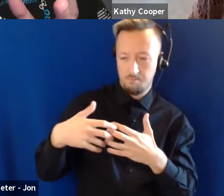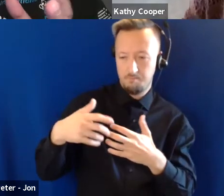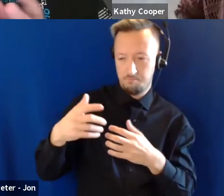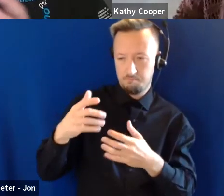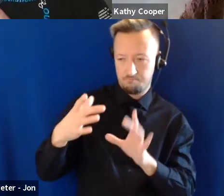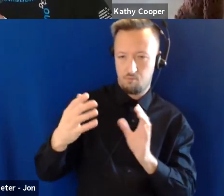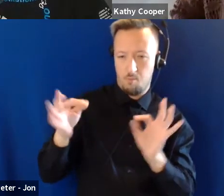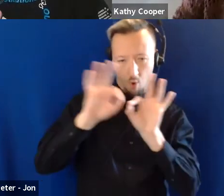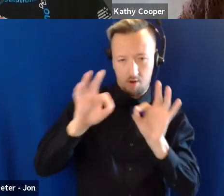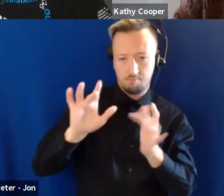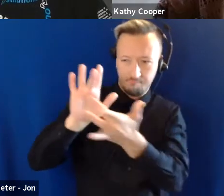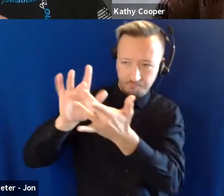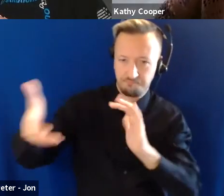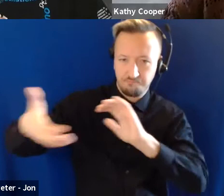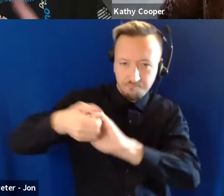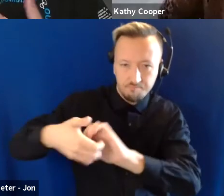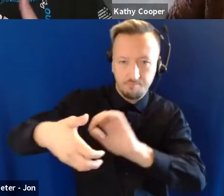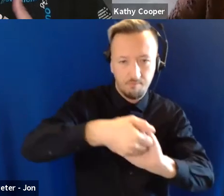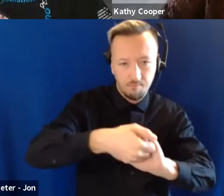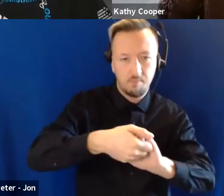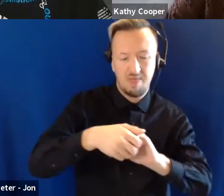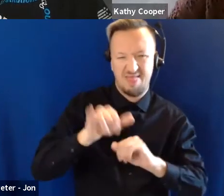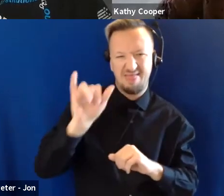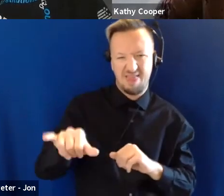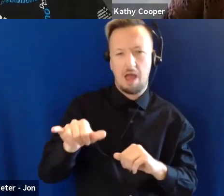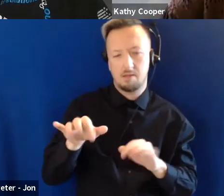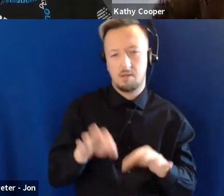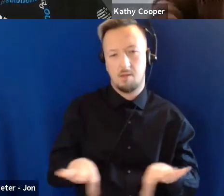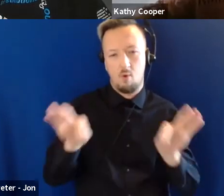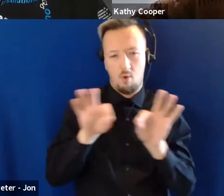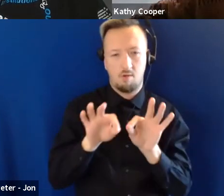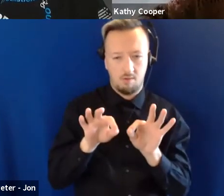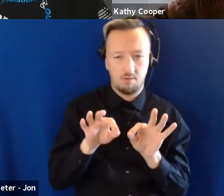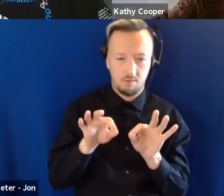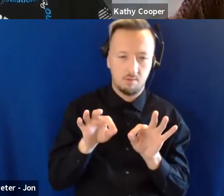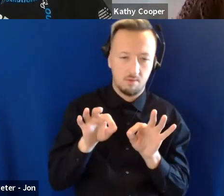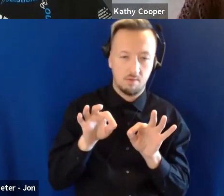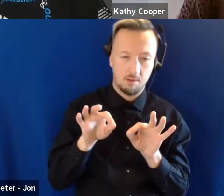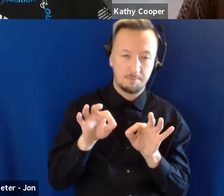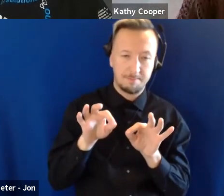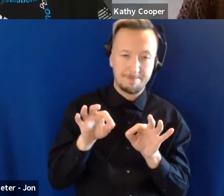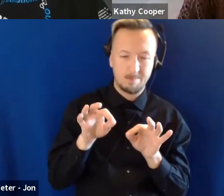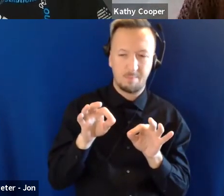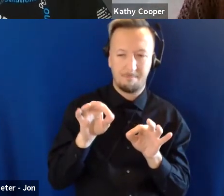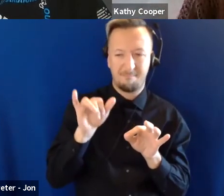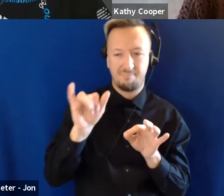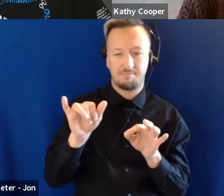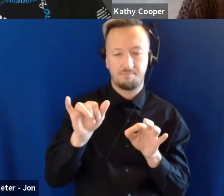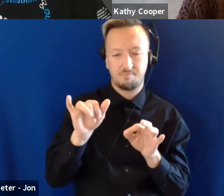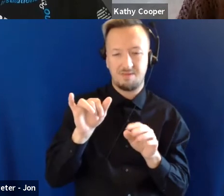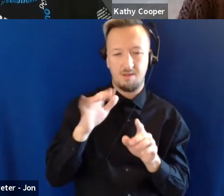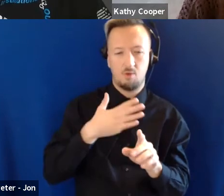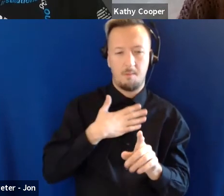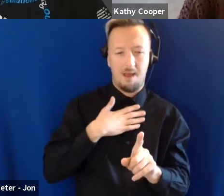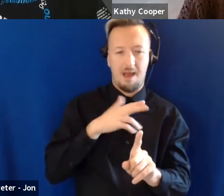constituency, sort of having, to me, that's where that sense comes in, is, sort of having a